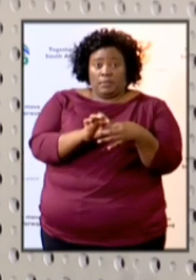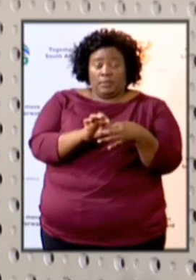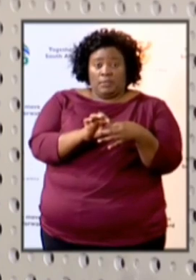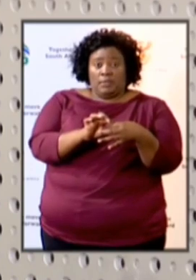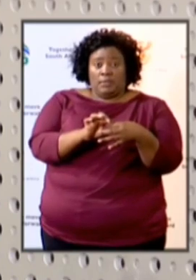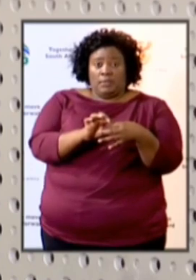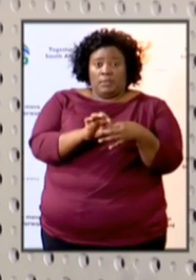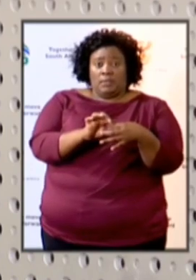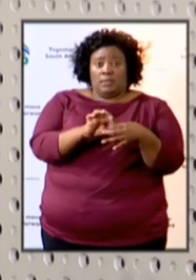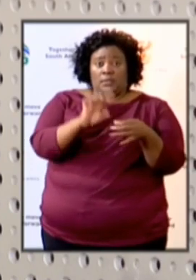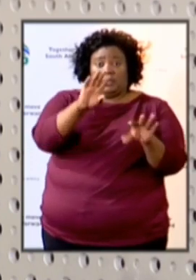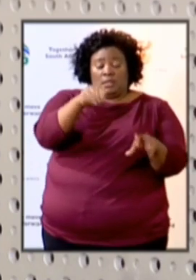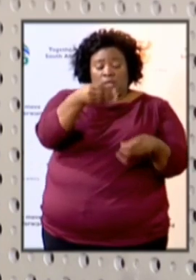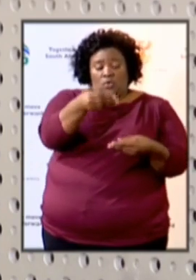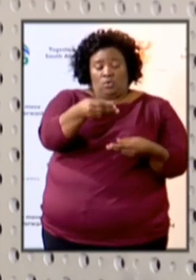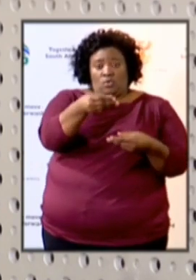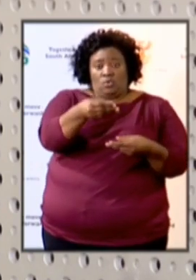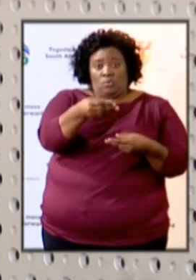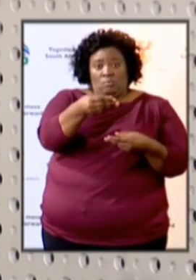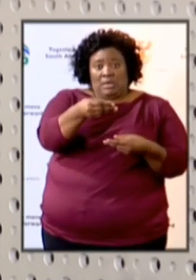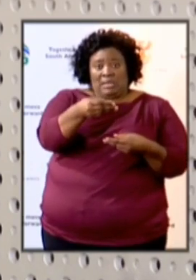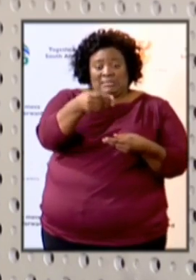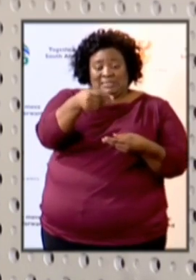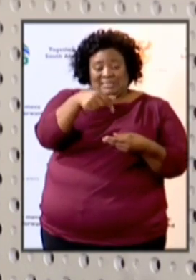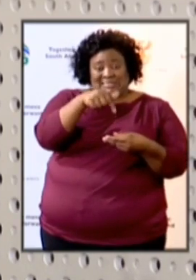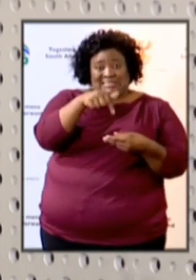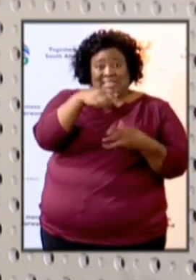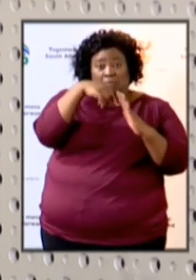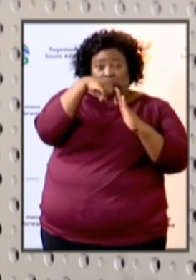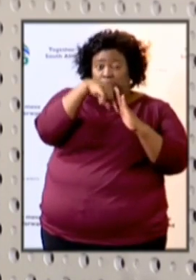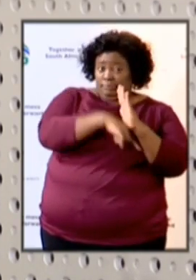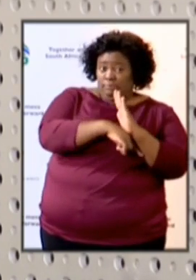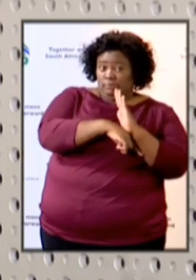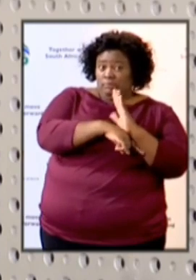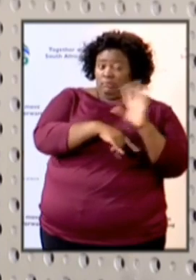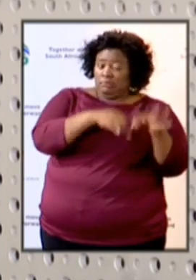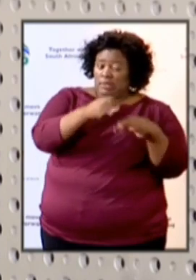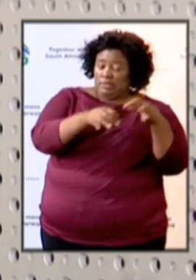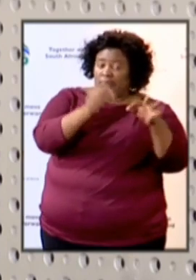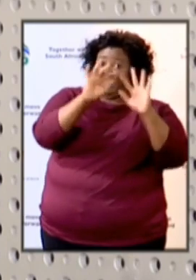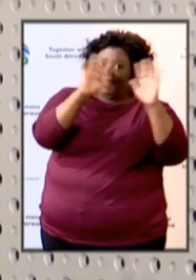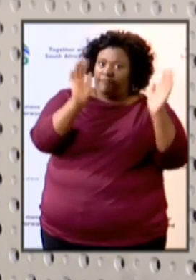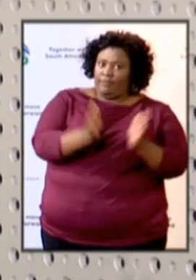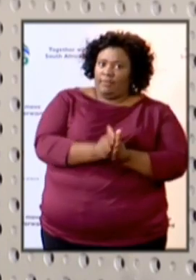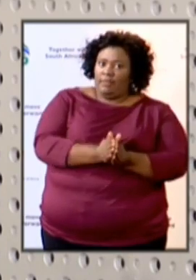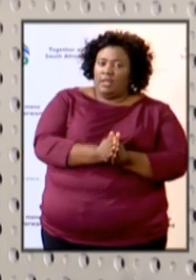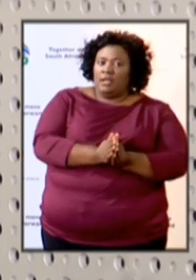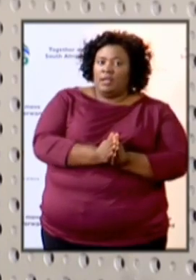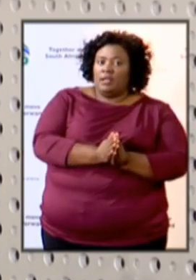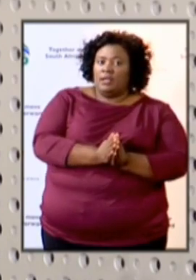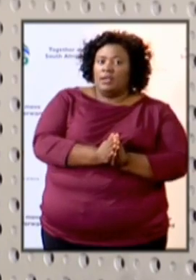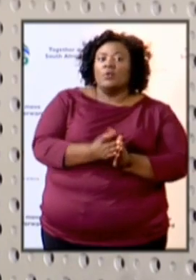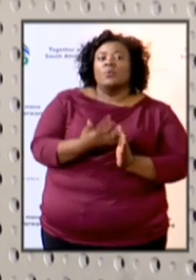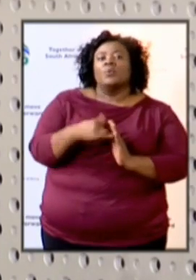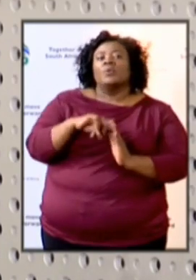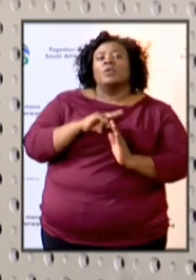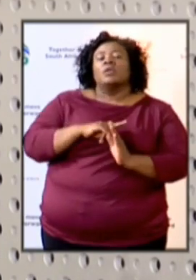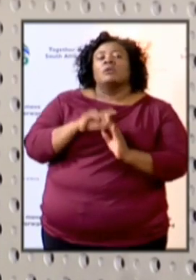the document, the very detailed document, is what we are going to